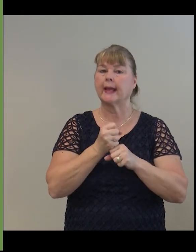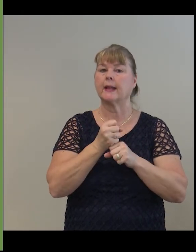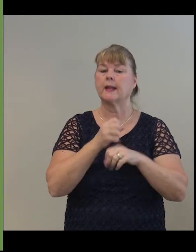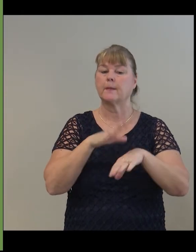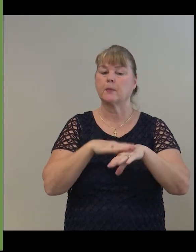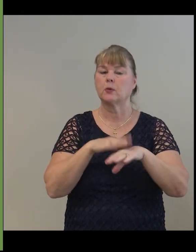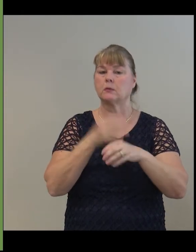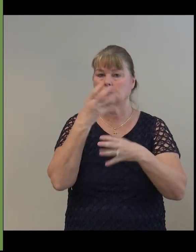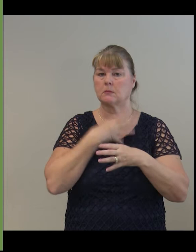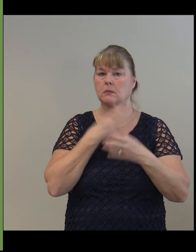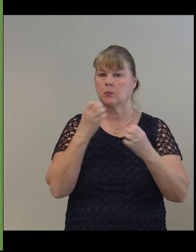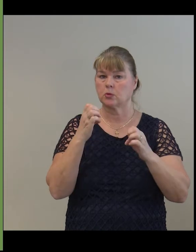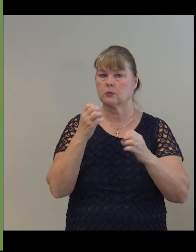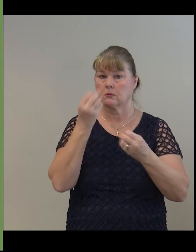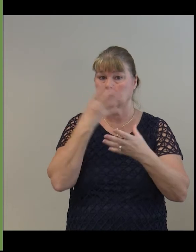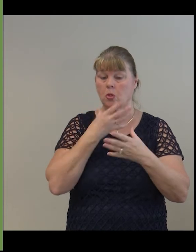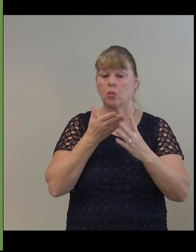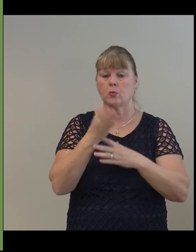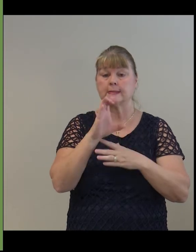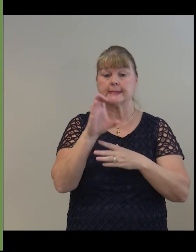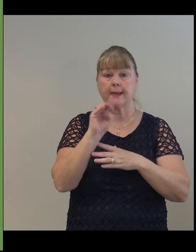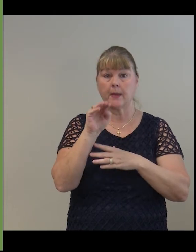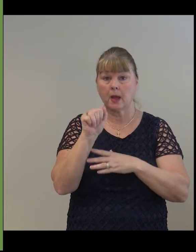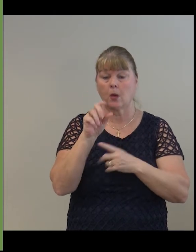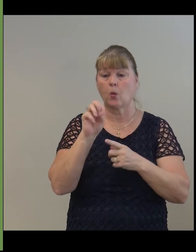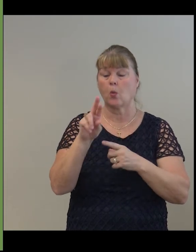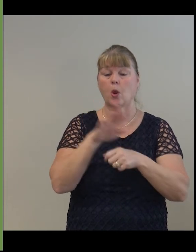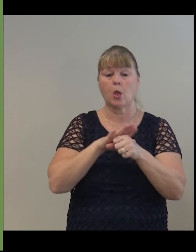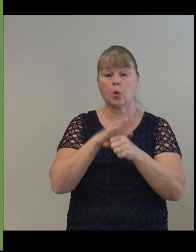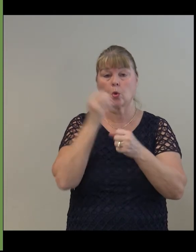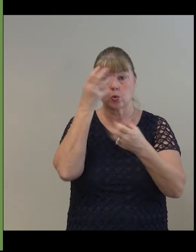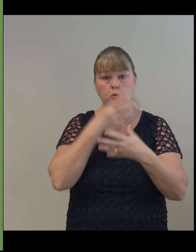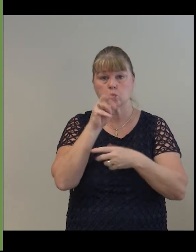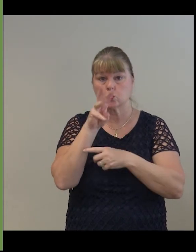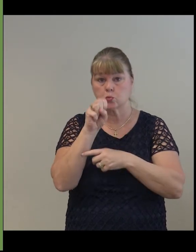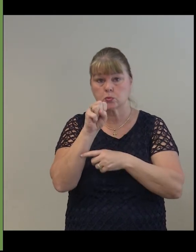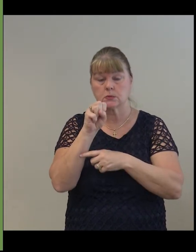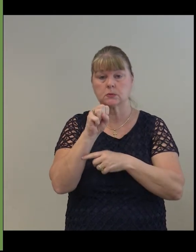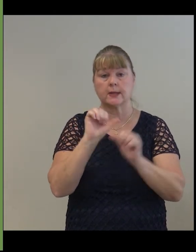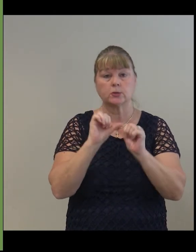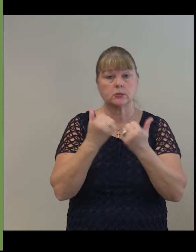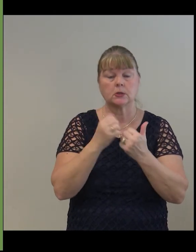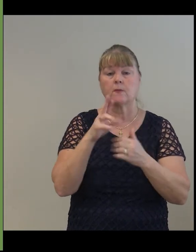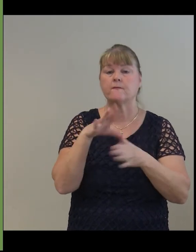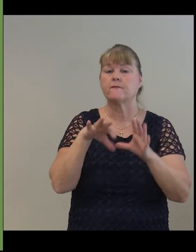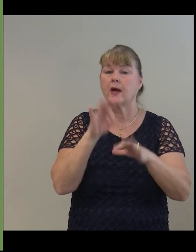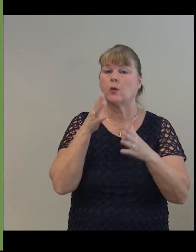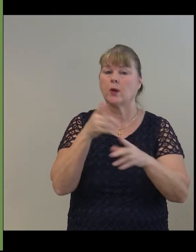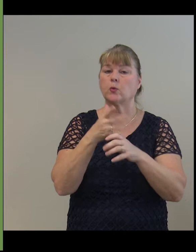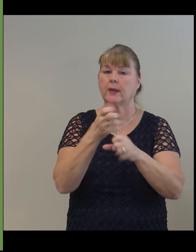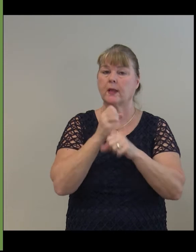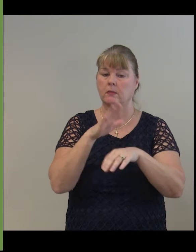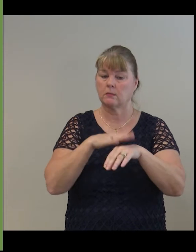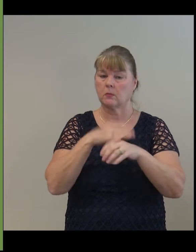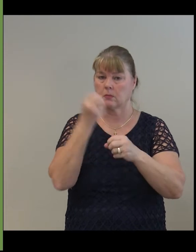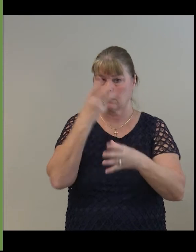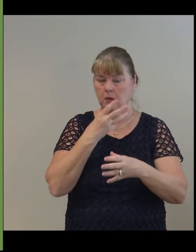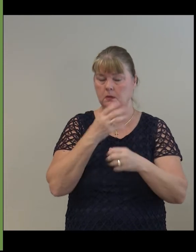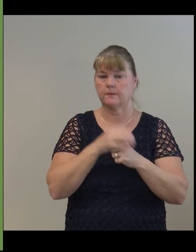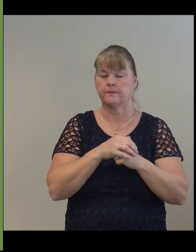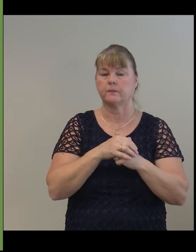receive emergency alerts, whether it's through SEMA, whether it's through a local news agency. Find a way to receive those